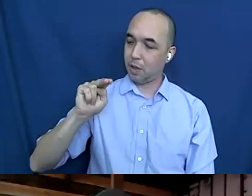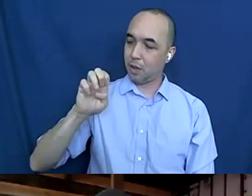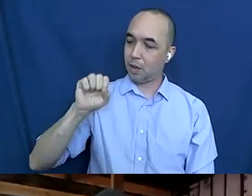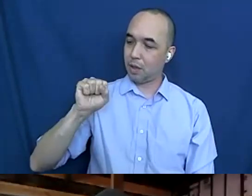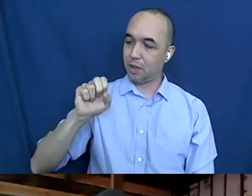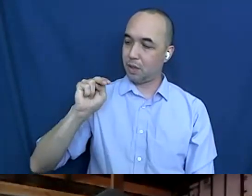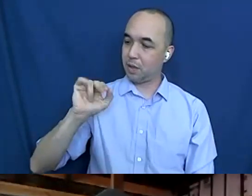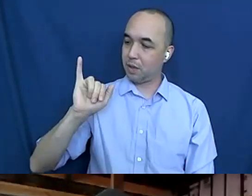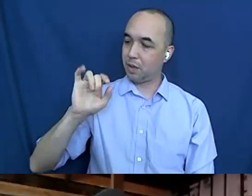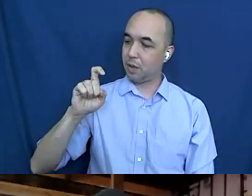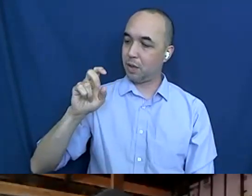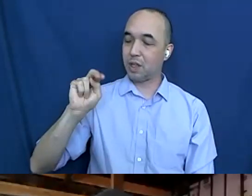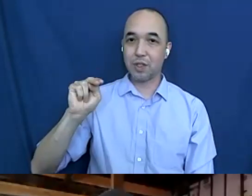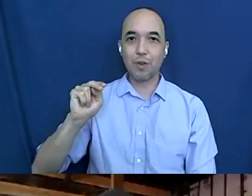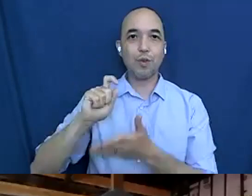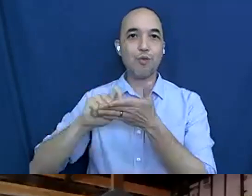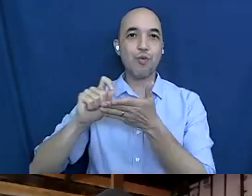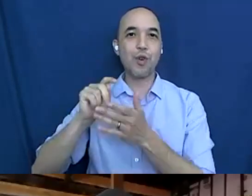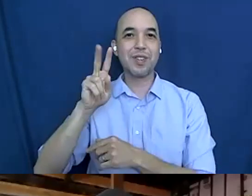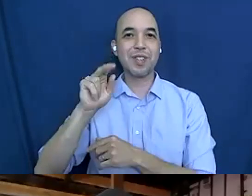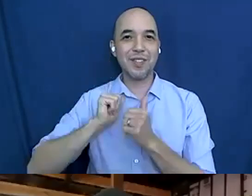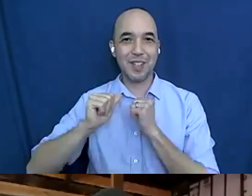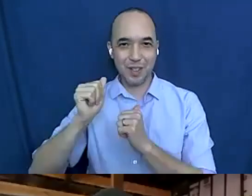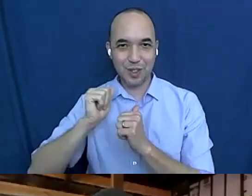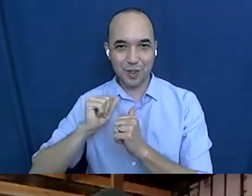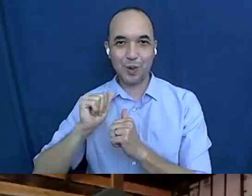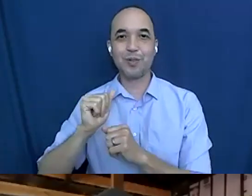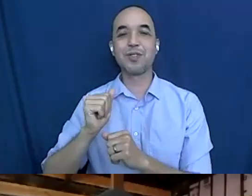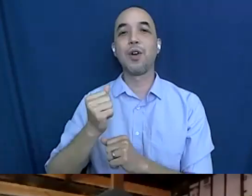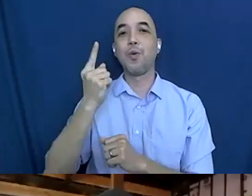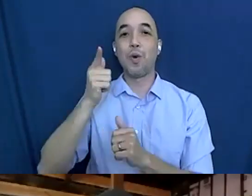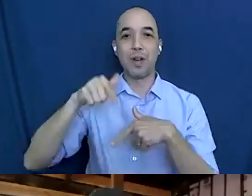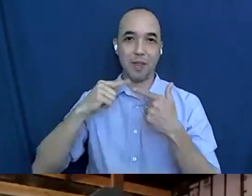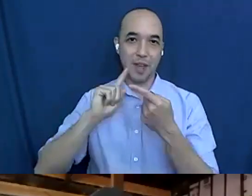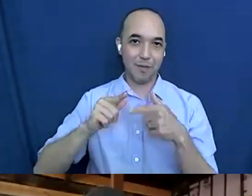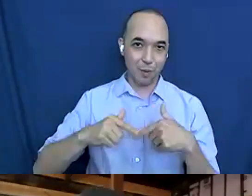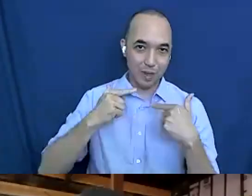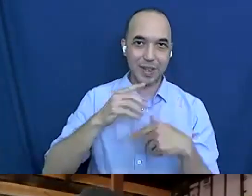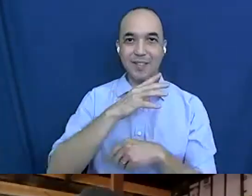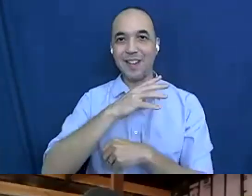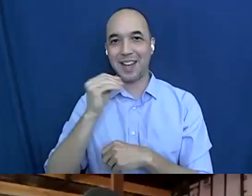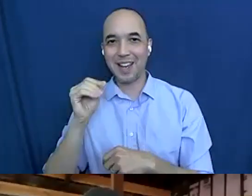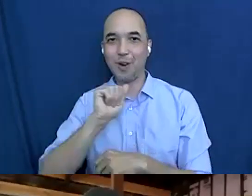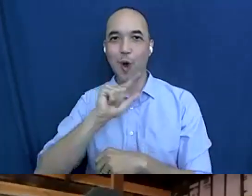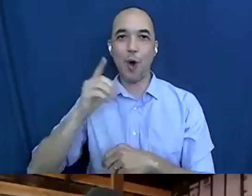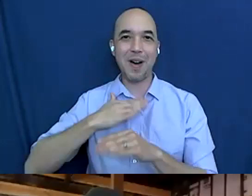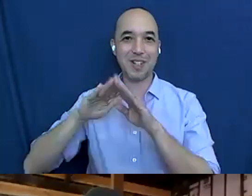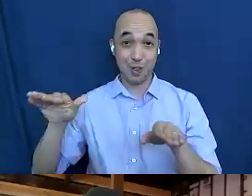operas One Life to Live and All My Children. What? She actually bought this bird for me 7 years ago.